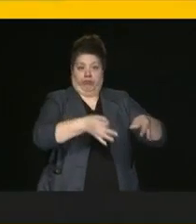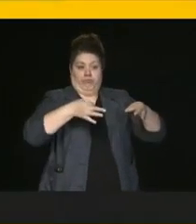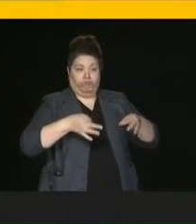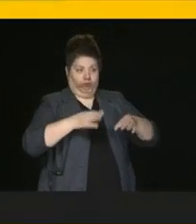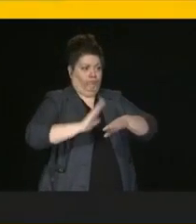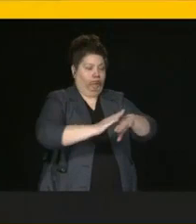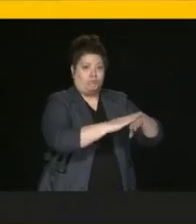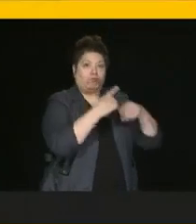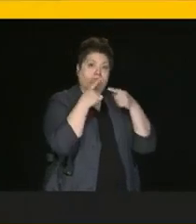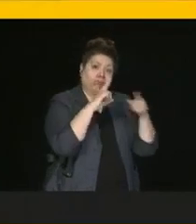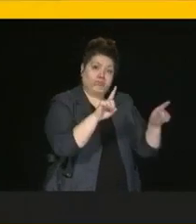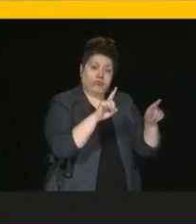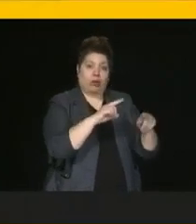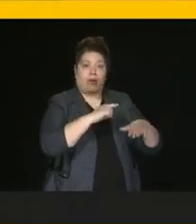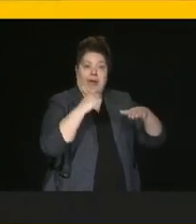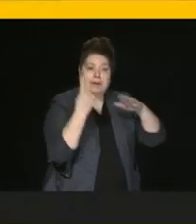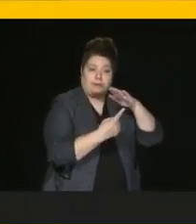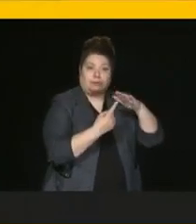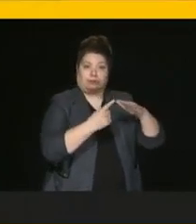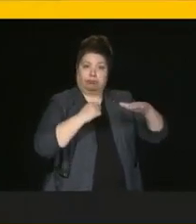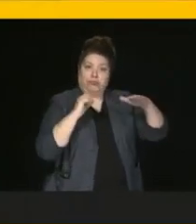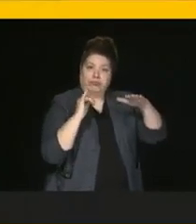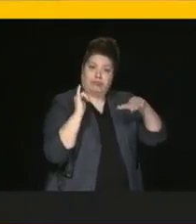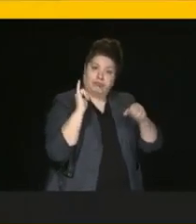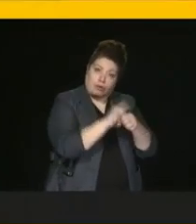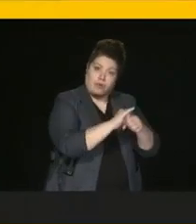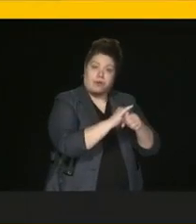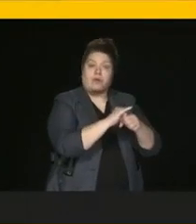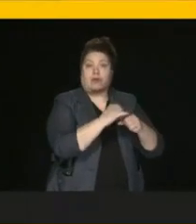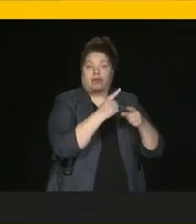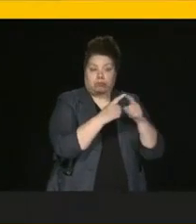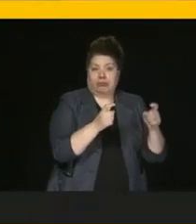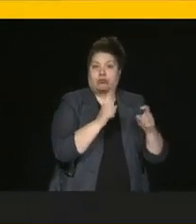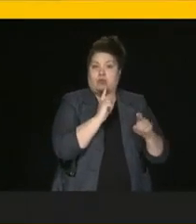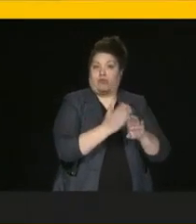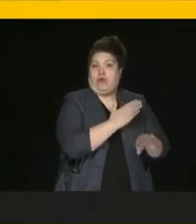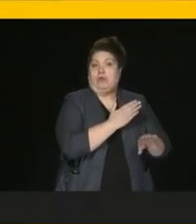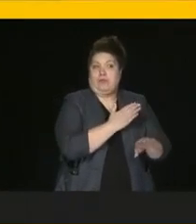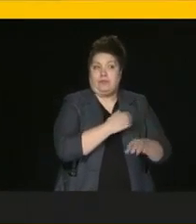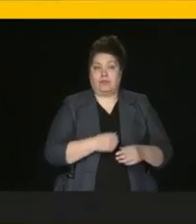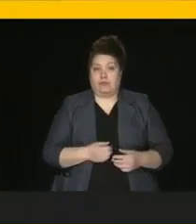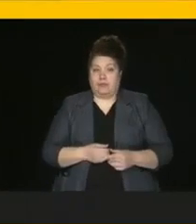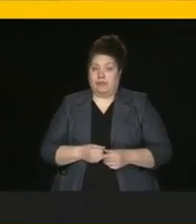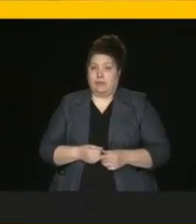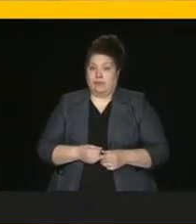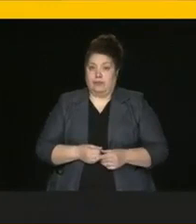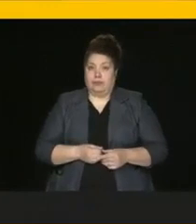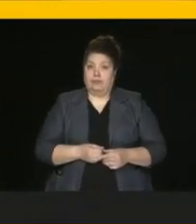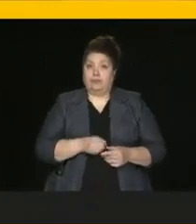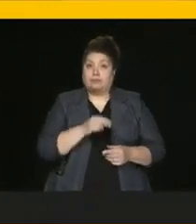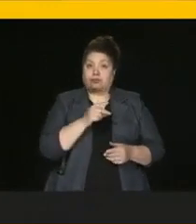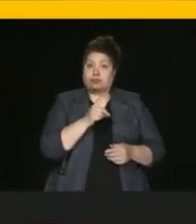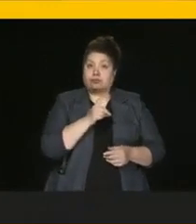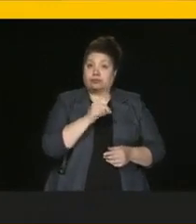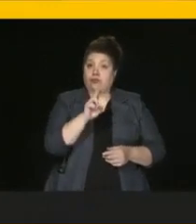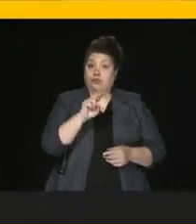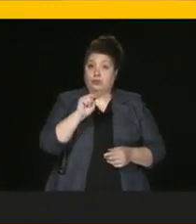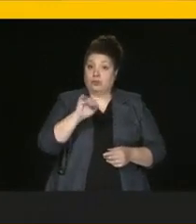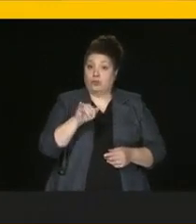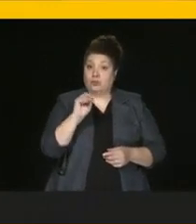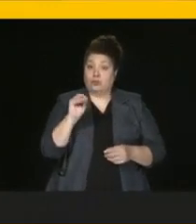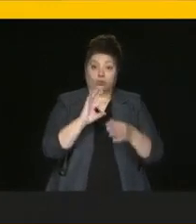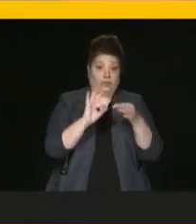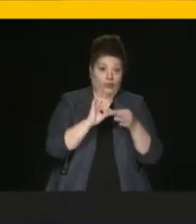Diapositive 8. Dr. New, slide 8. This slide compares how fast the epidemic is growing in a variety of